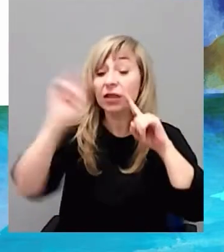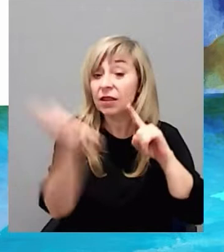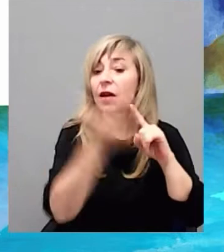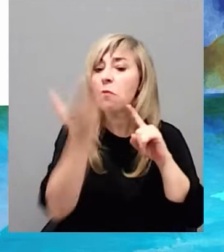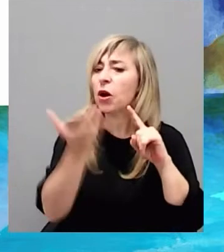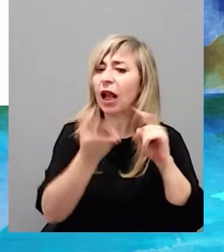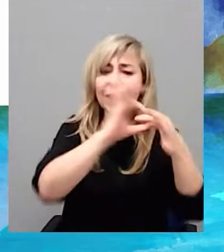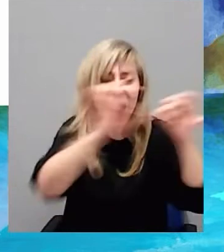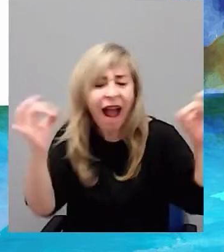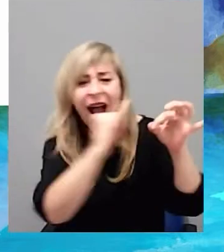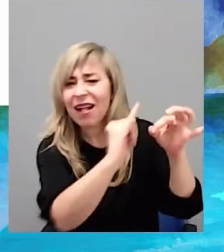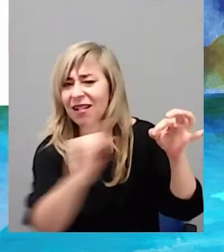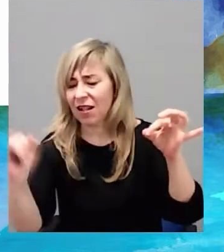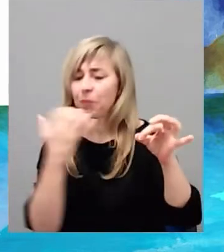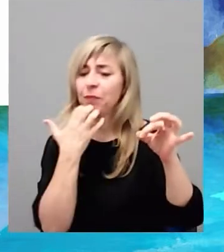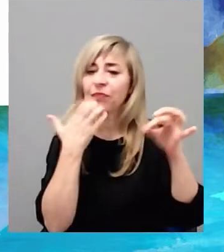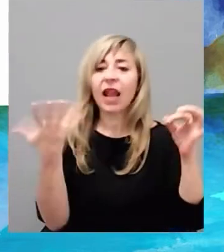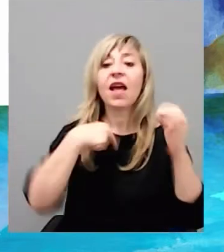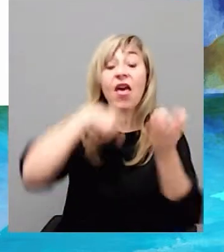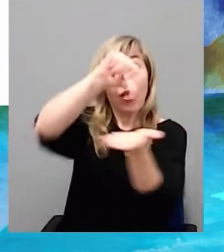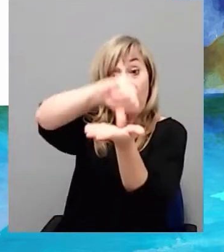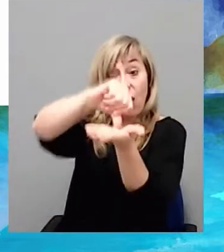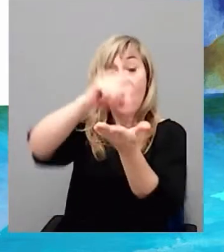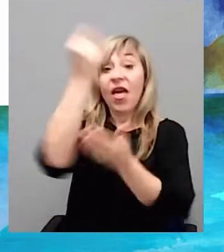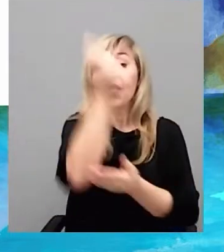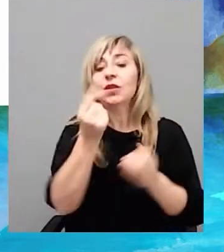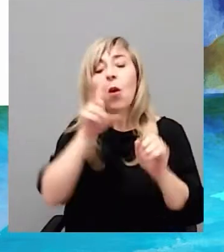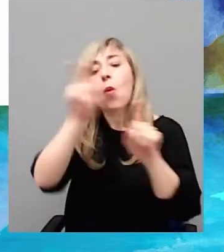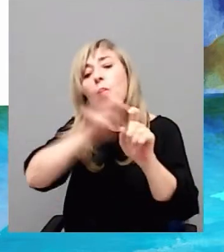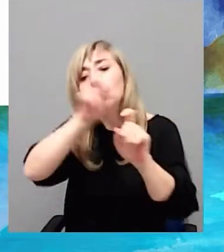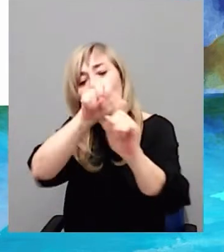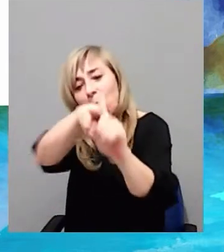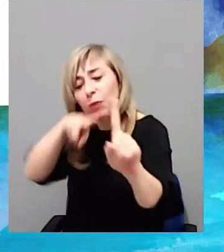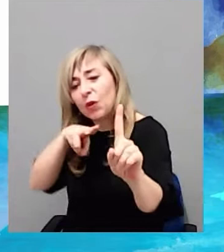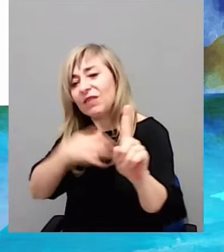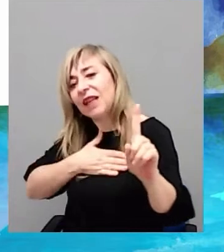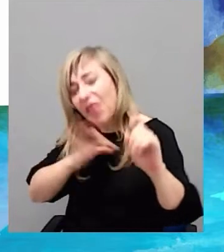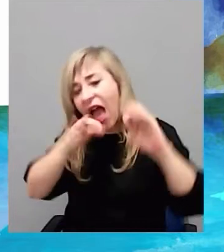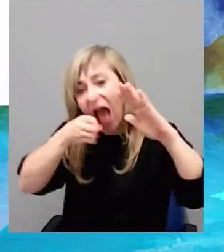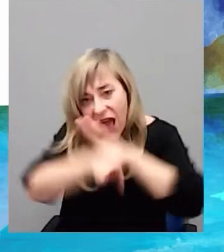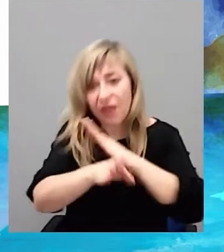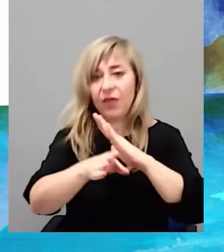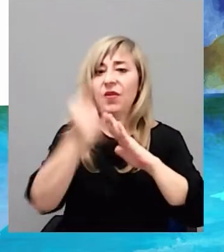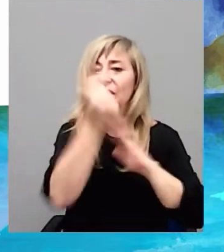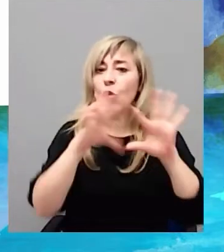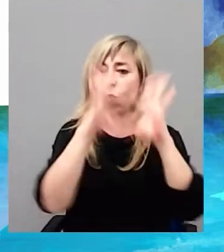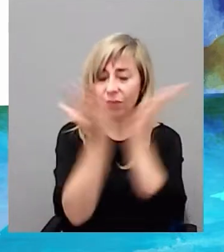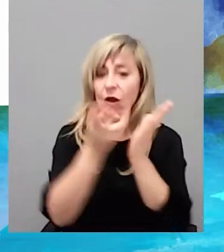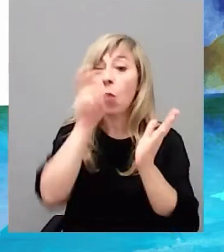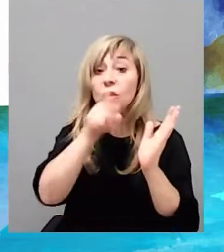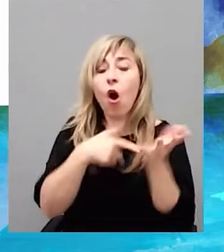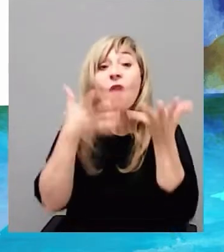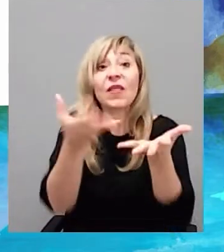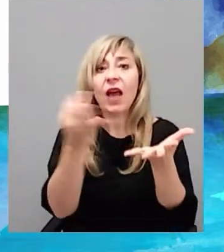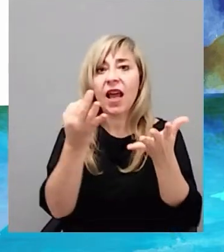have to always keep in mind the environment to provide comfort